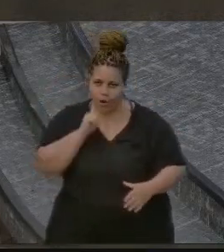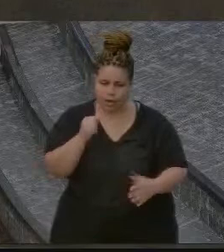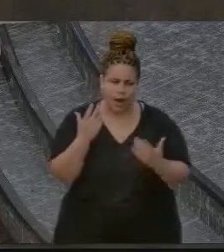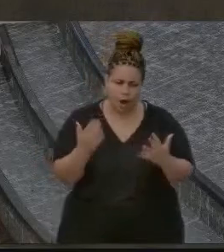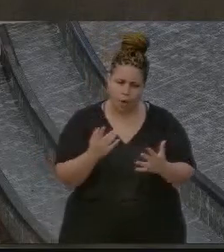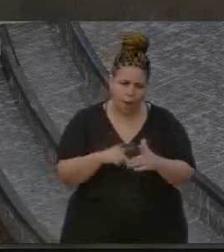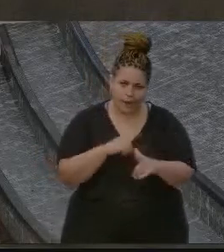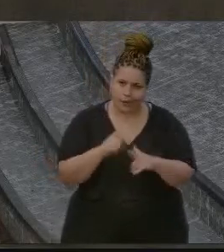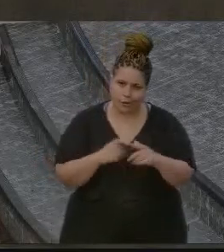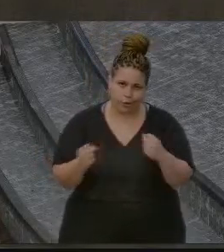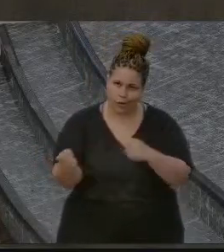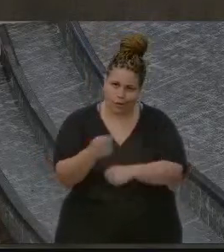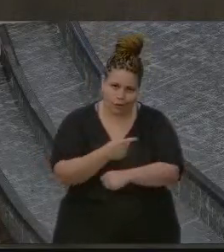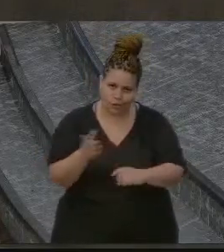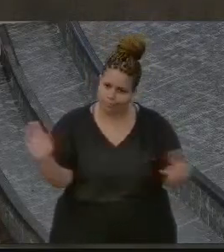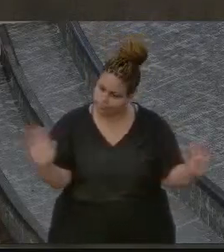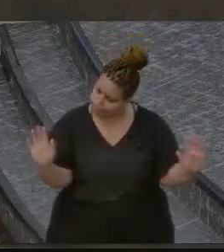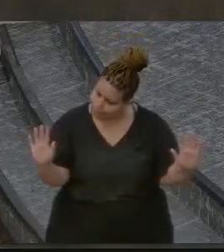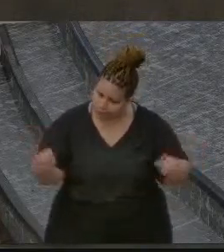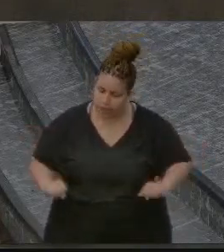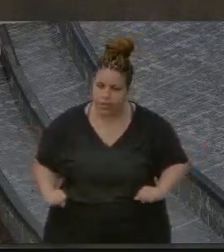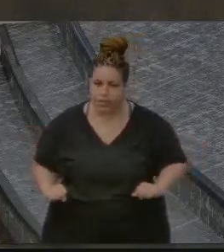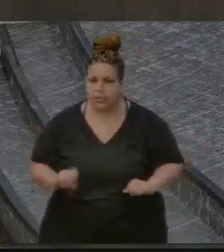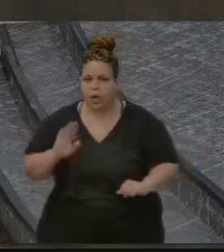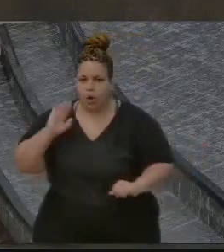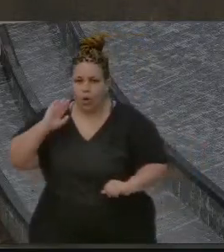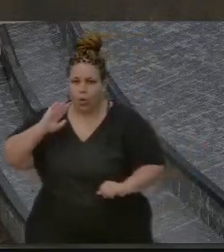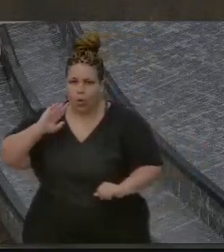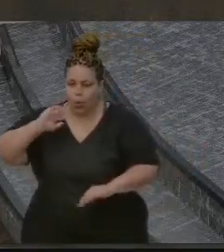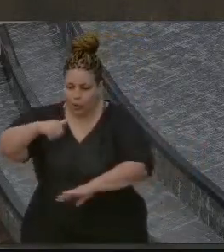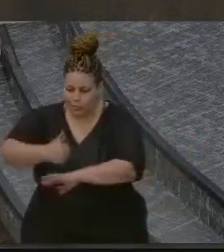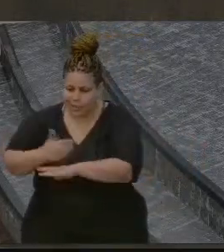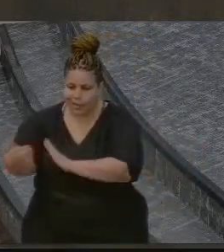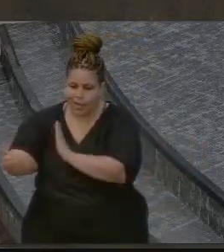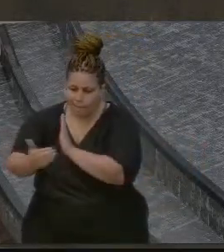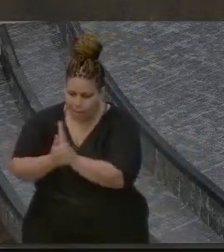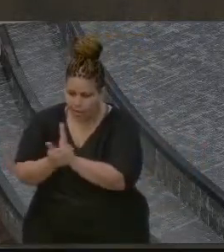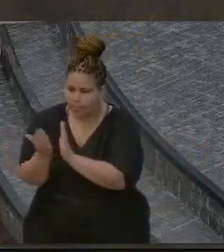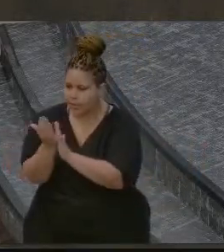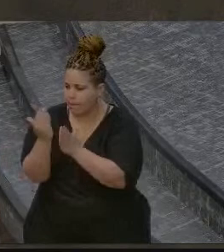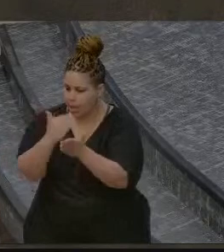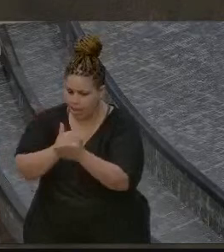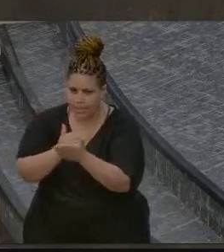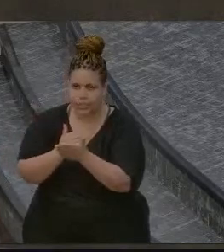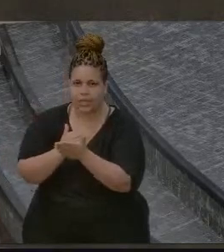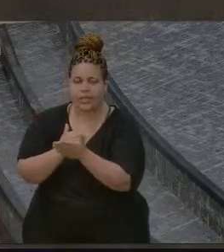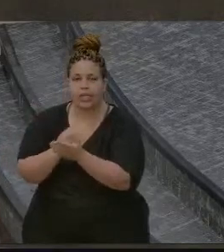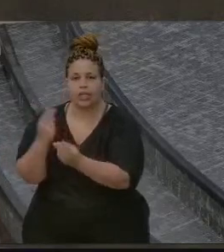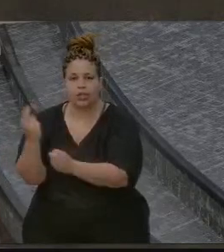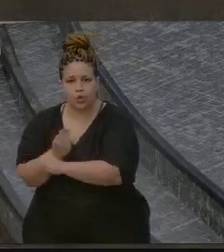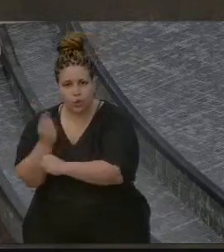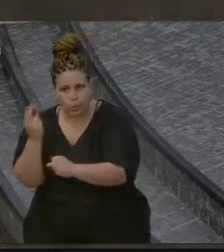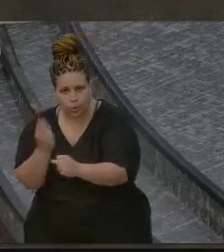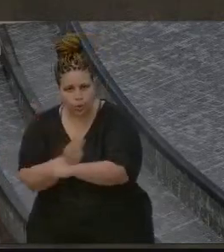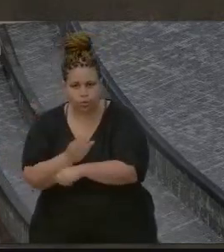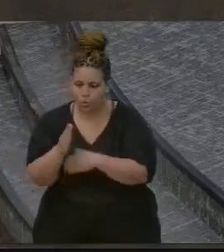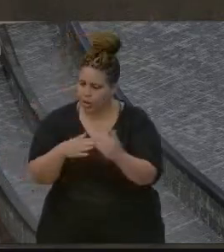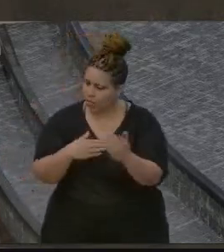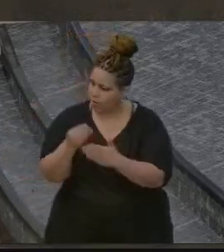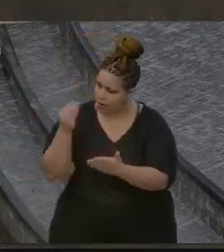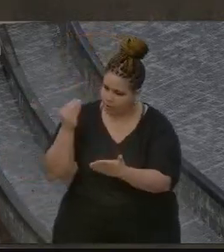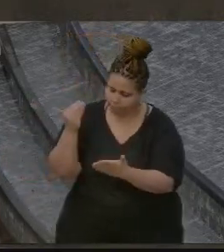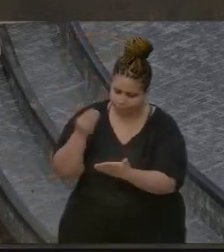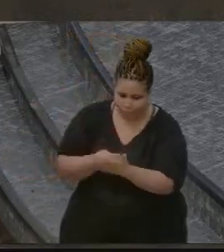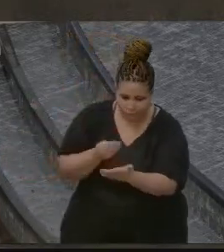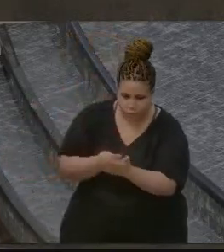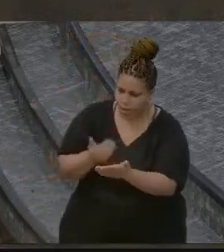next year, I'm sure. So we would do an amendment to our budget to utilize what funds we have to ensure that every